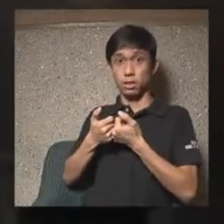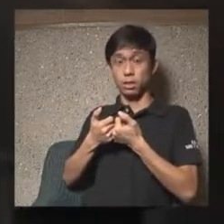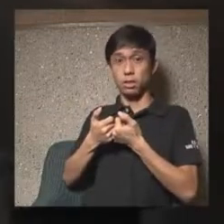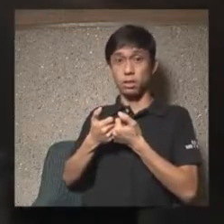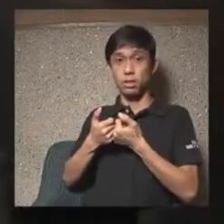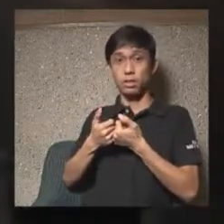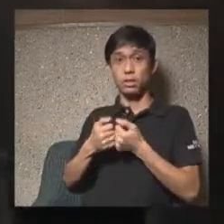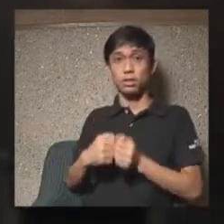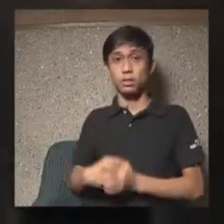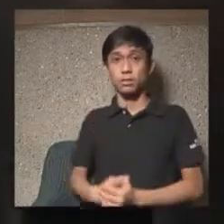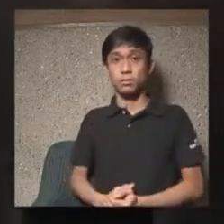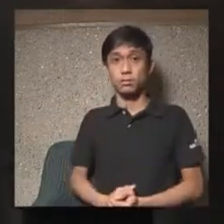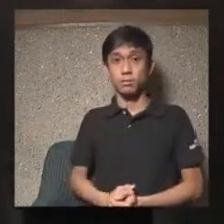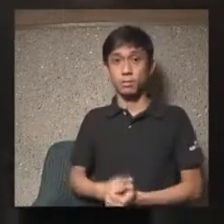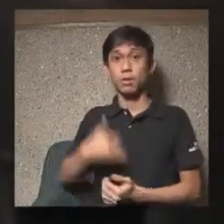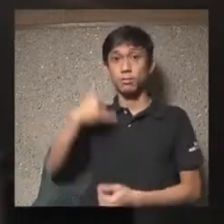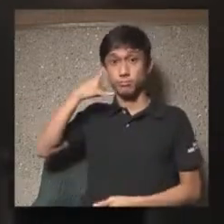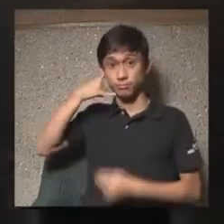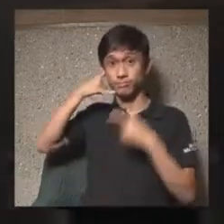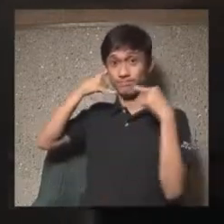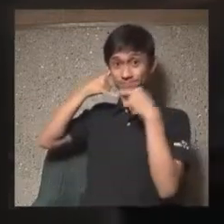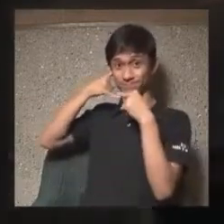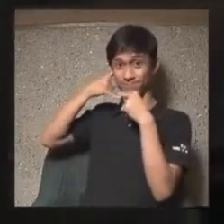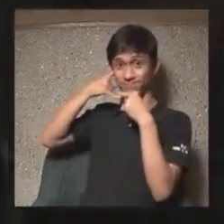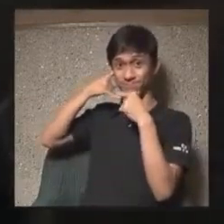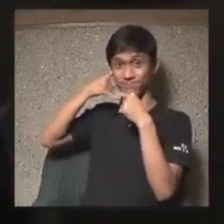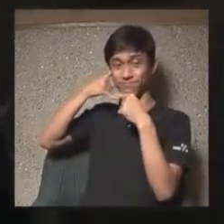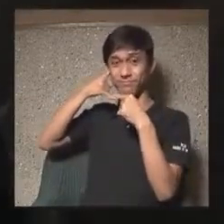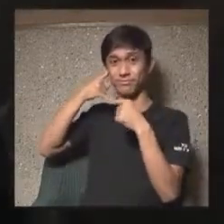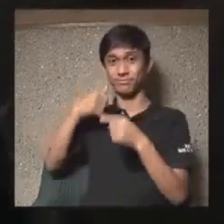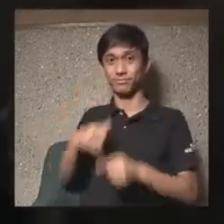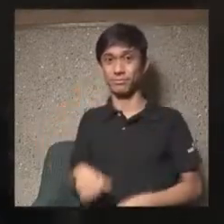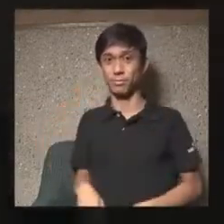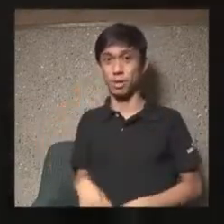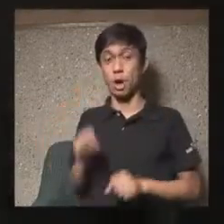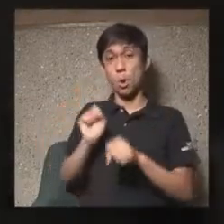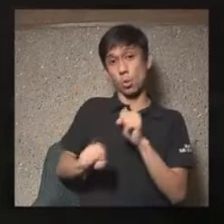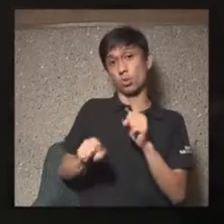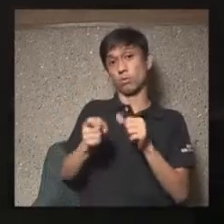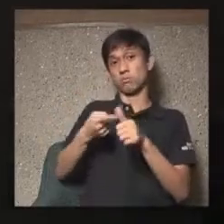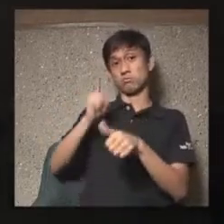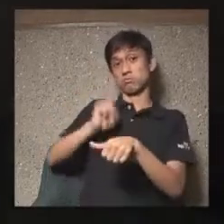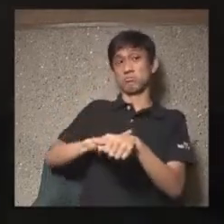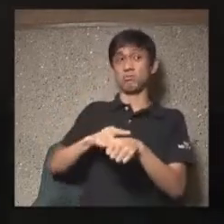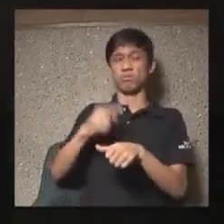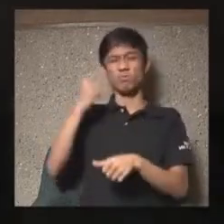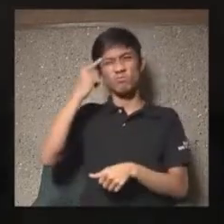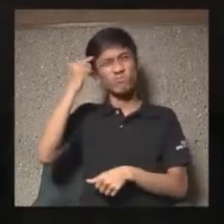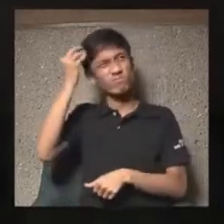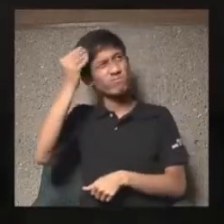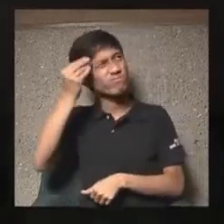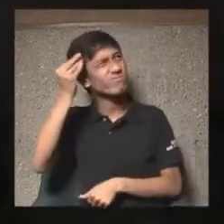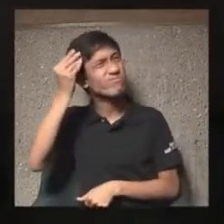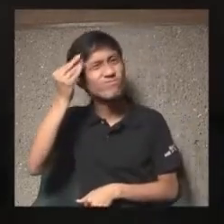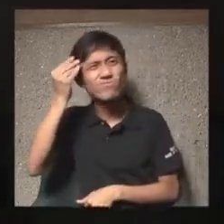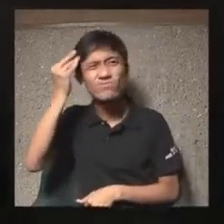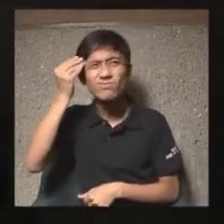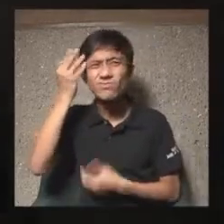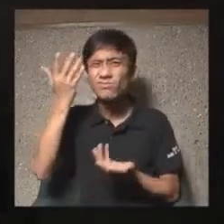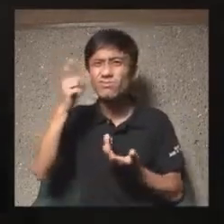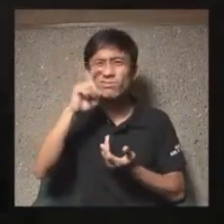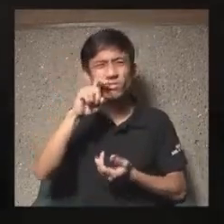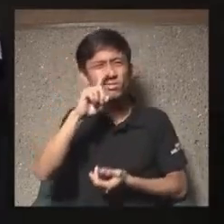So? For the first time, I realized at 17 years old that I had to call a girlfriend every